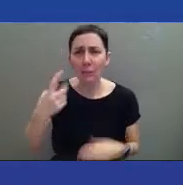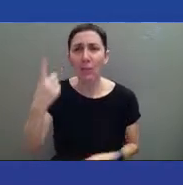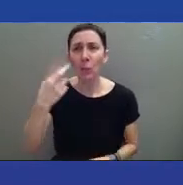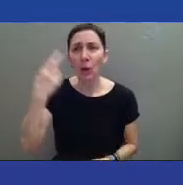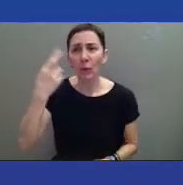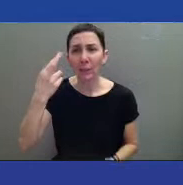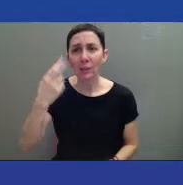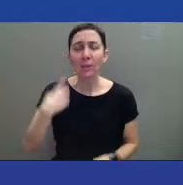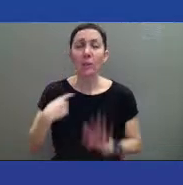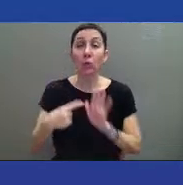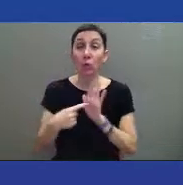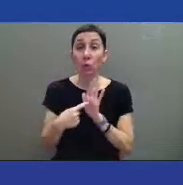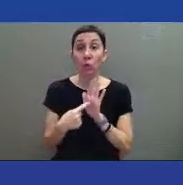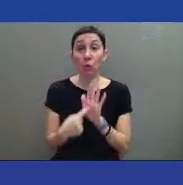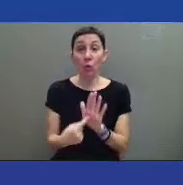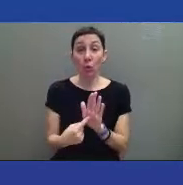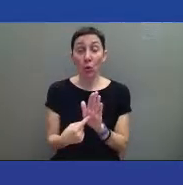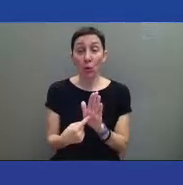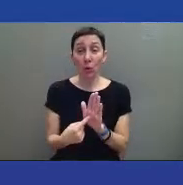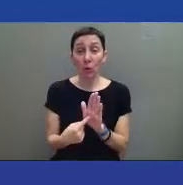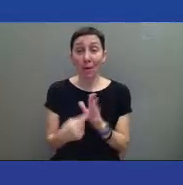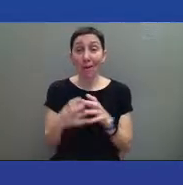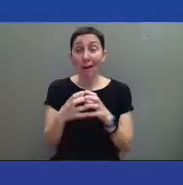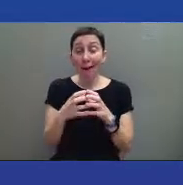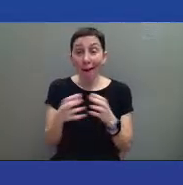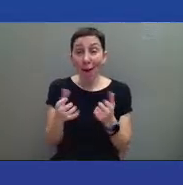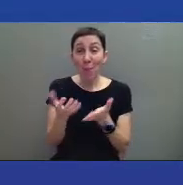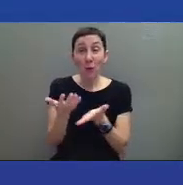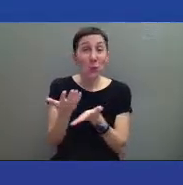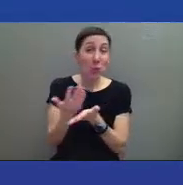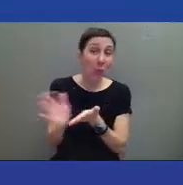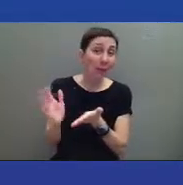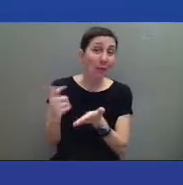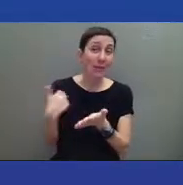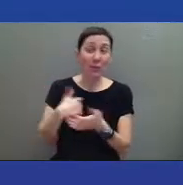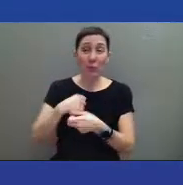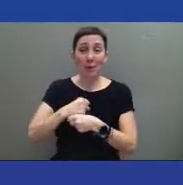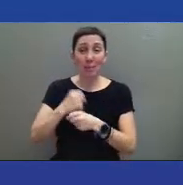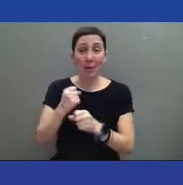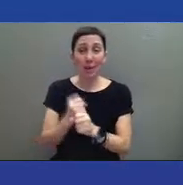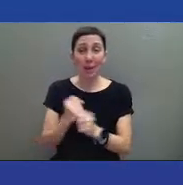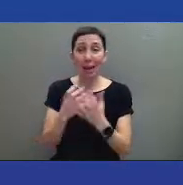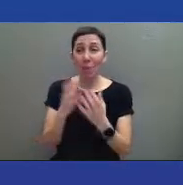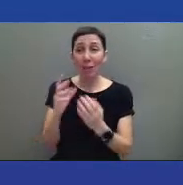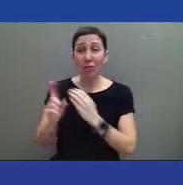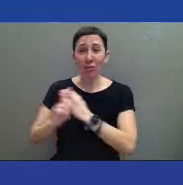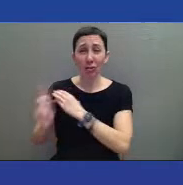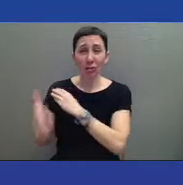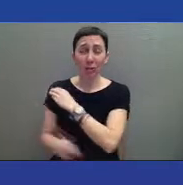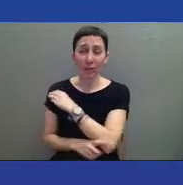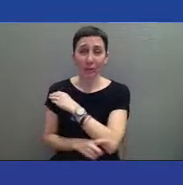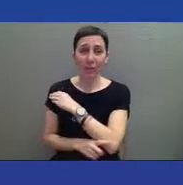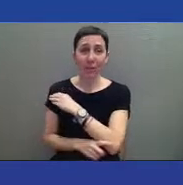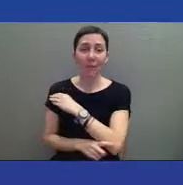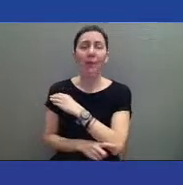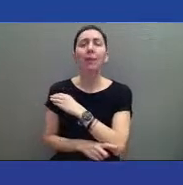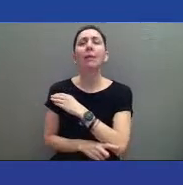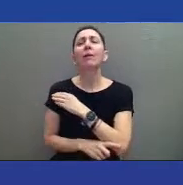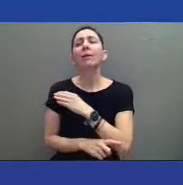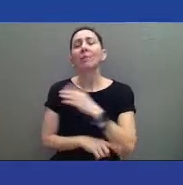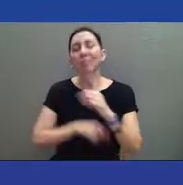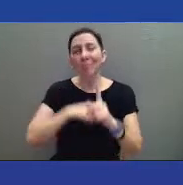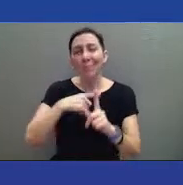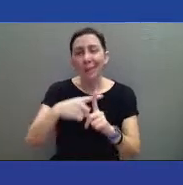to reveal the enormity of the amount of waste that we're producing. But beyond that, I think I'm very interested in